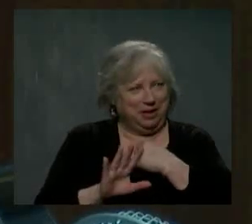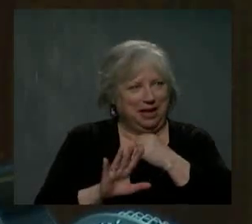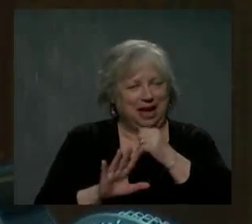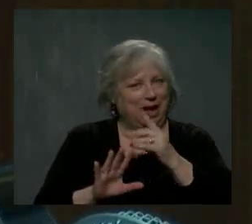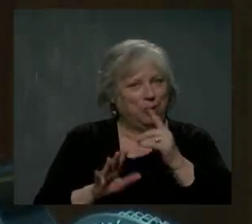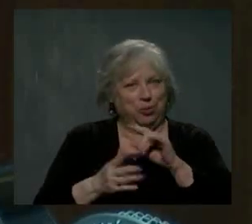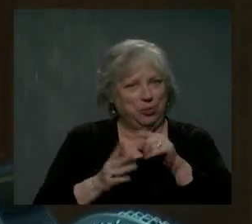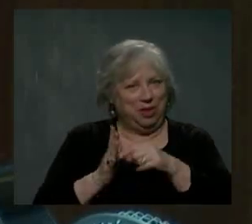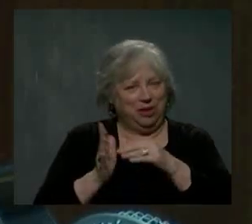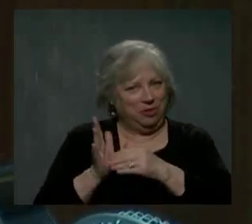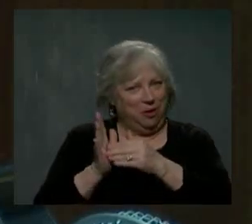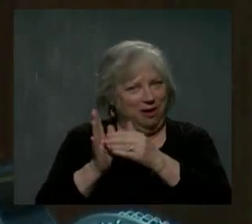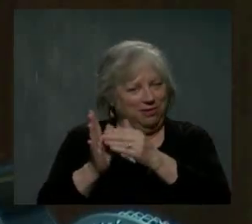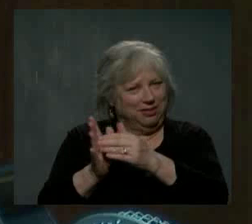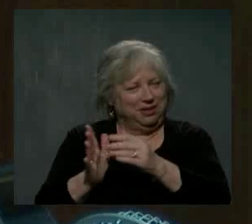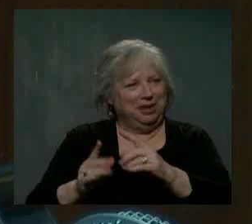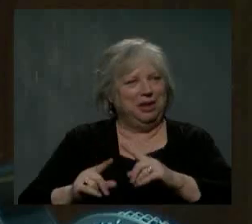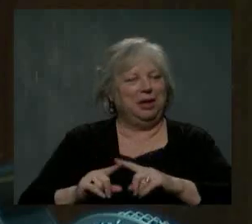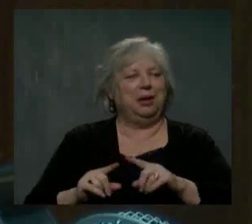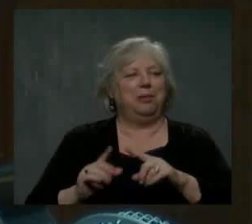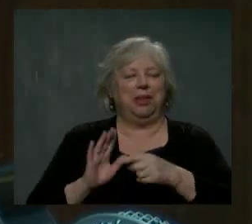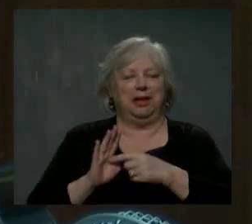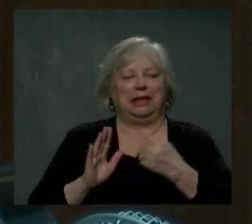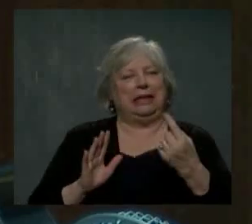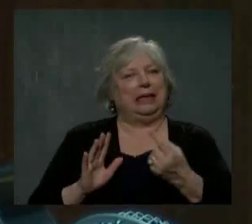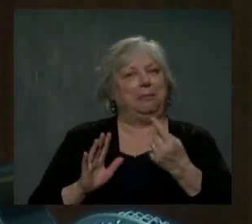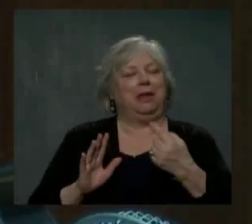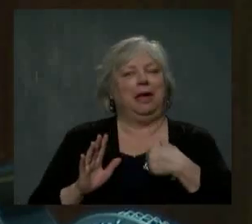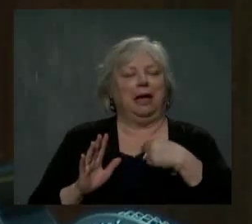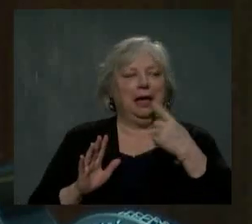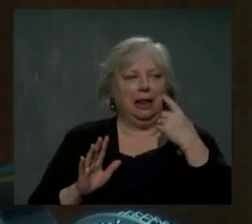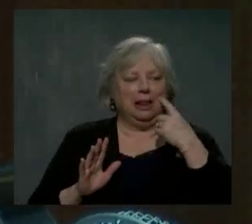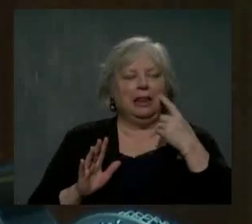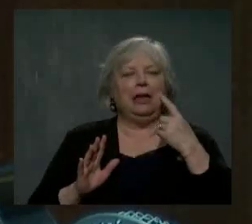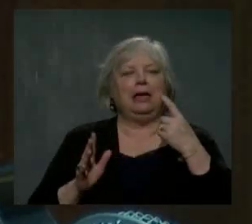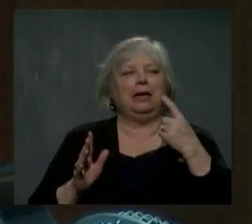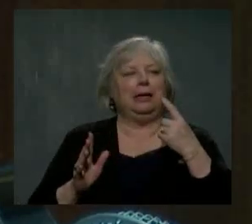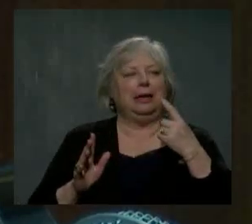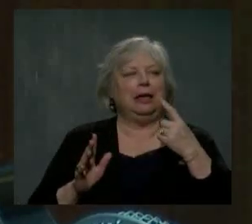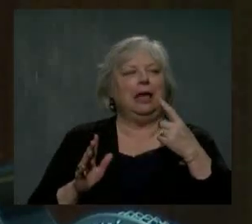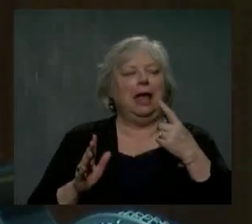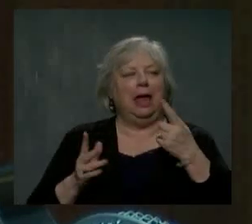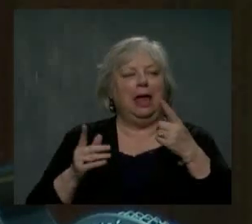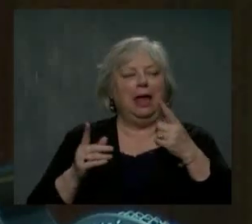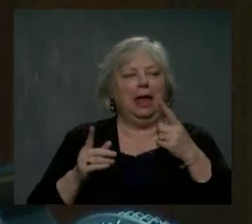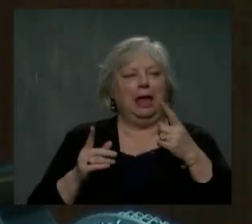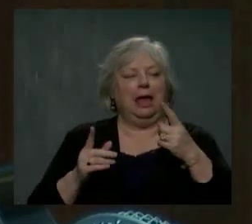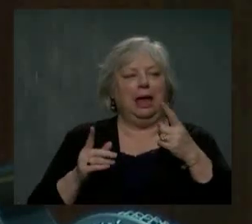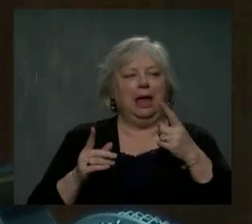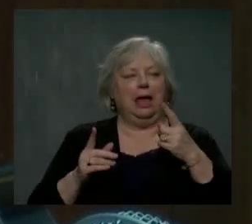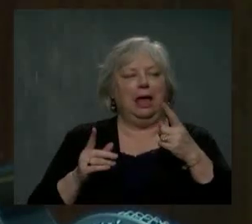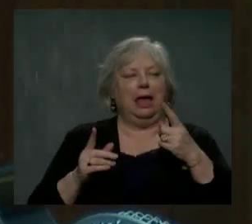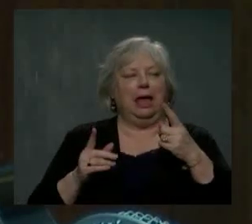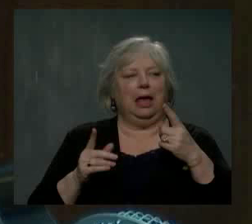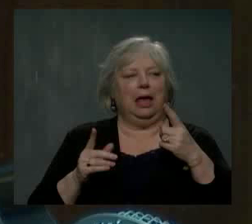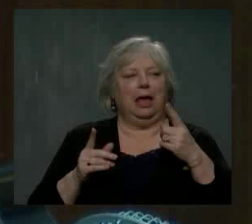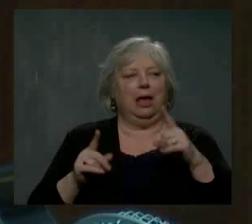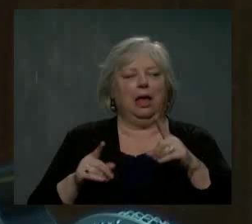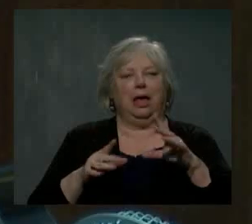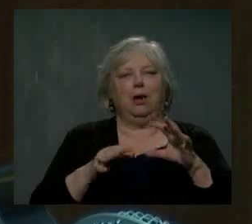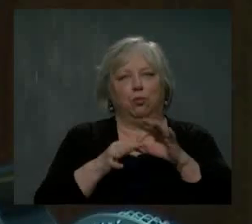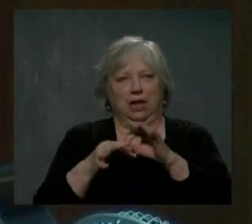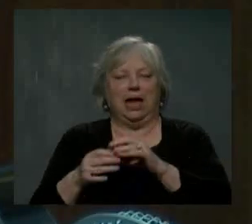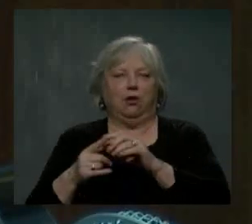this often, but this is something that I think predicated based upon the issue that involved in